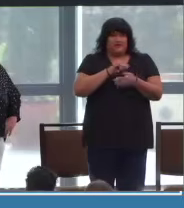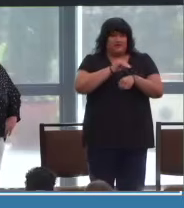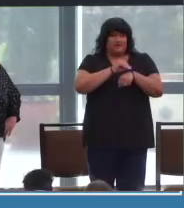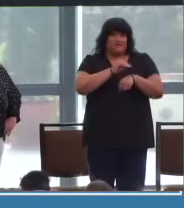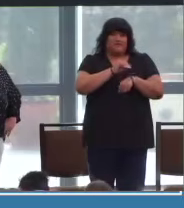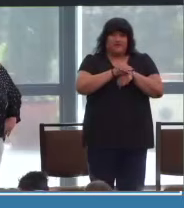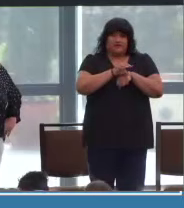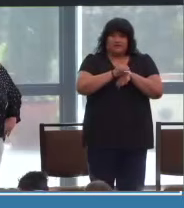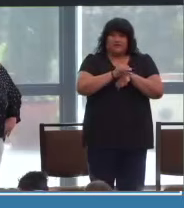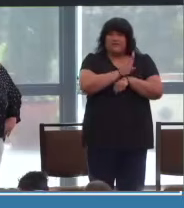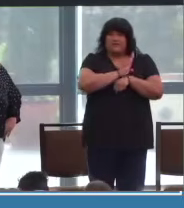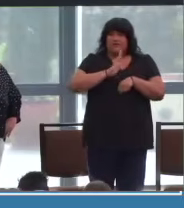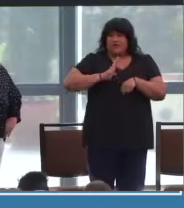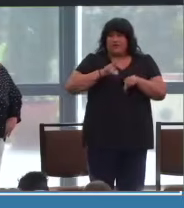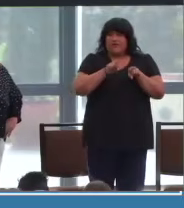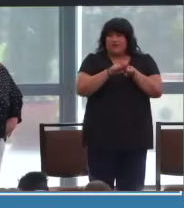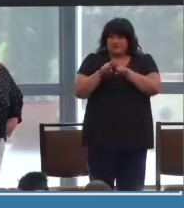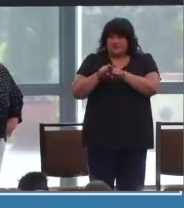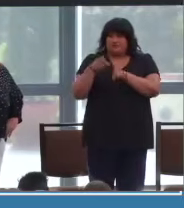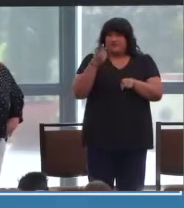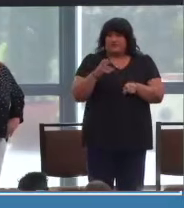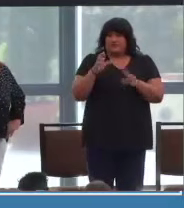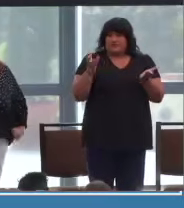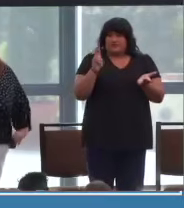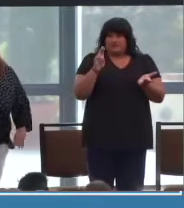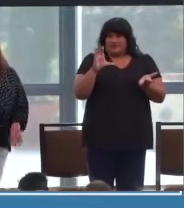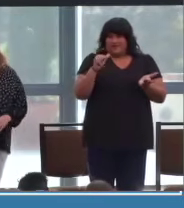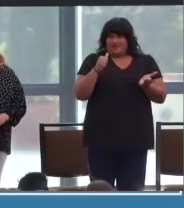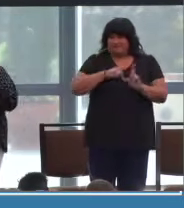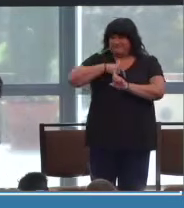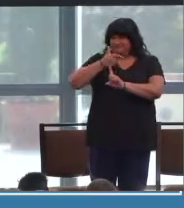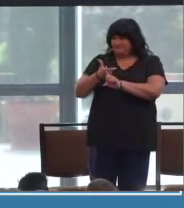also a rheumatologist here at UCLA. So I'm going to let her take it away. Thanks.